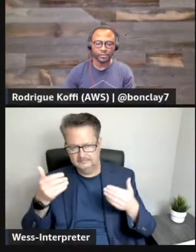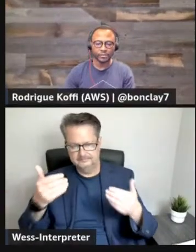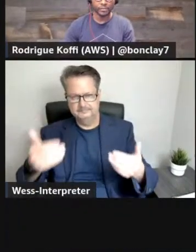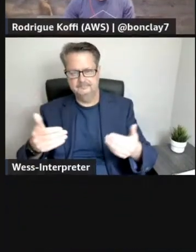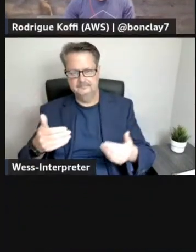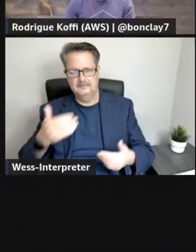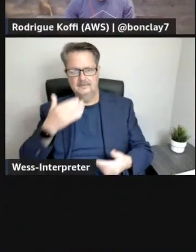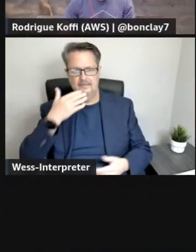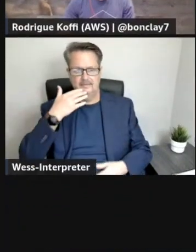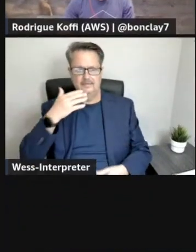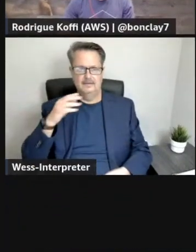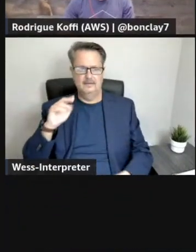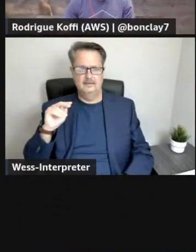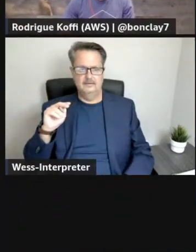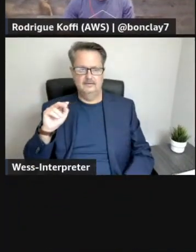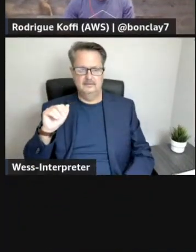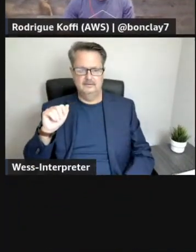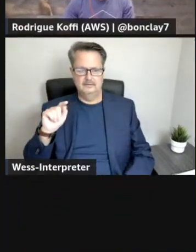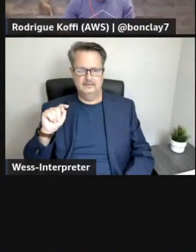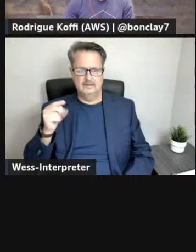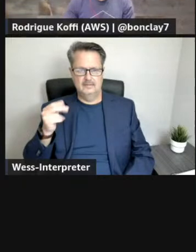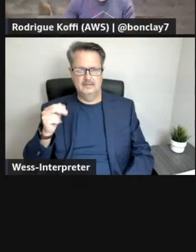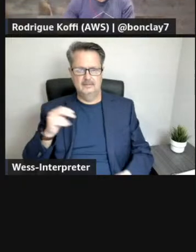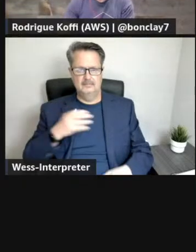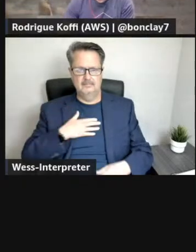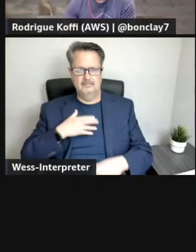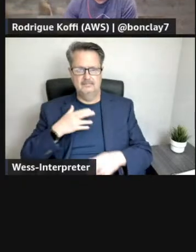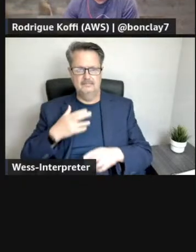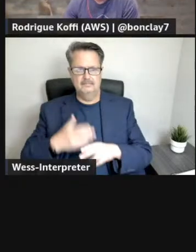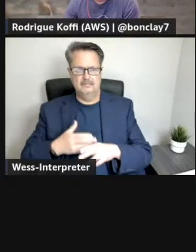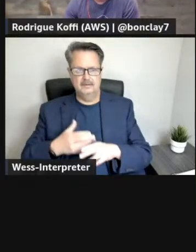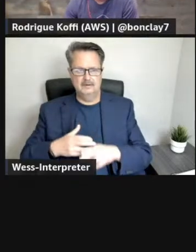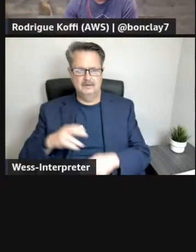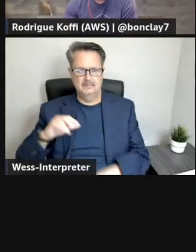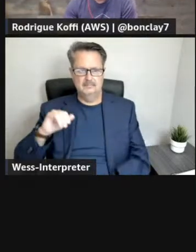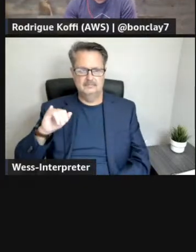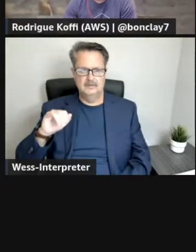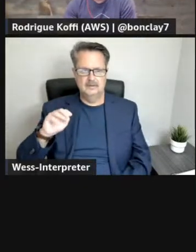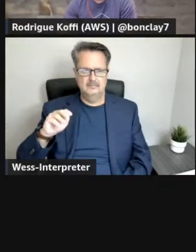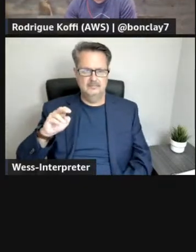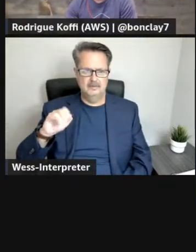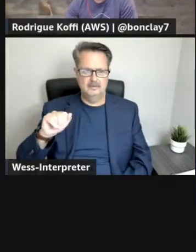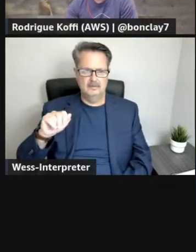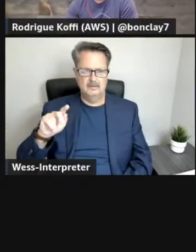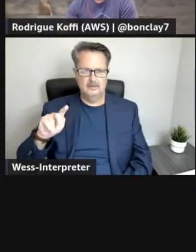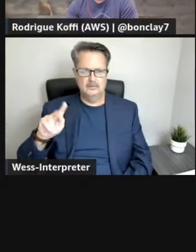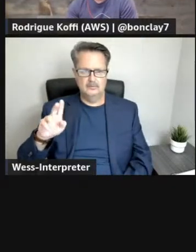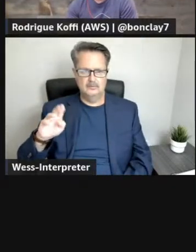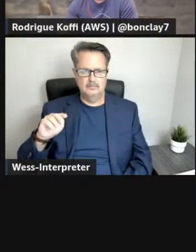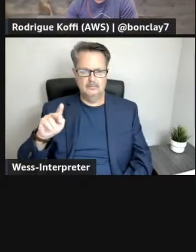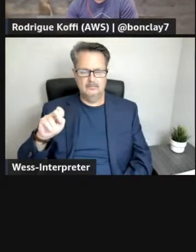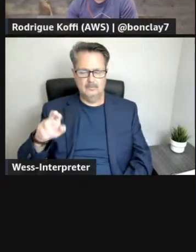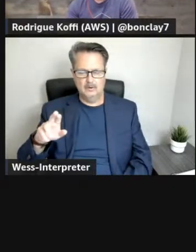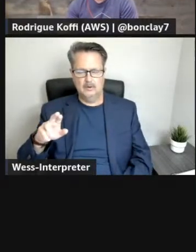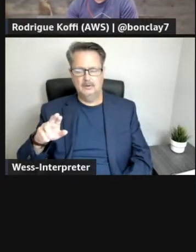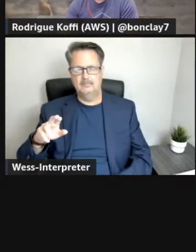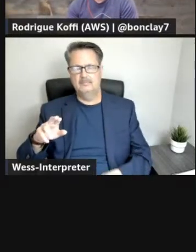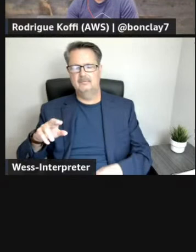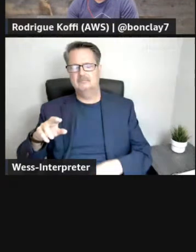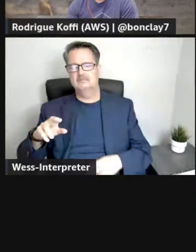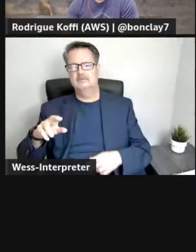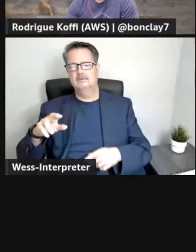Nathan. Hello, everyone. My name is Imay Kumar Jagannathan. I'm a Principal Solution Architect at AWS, and with me I